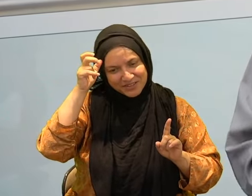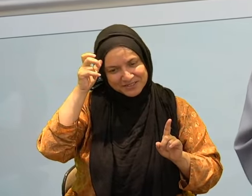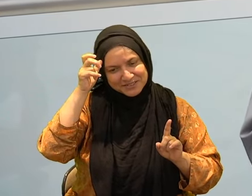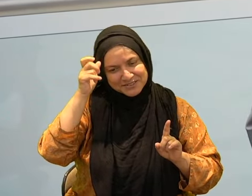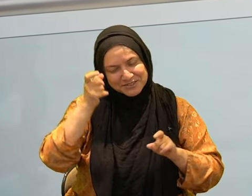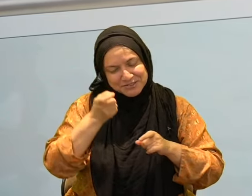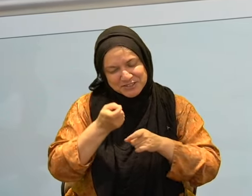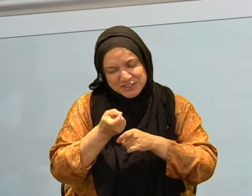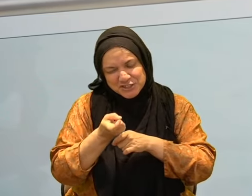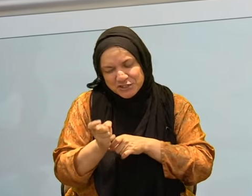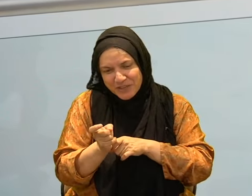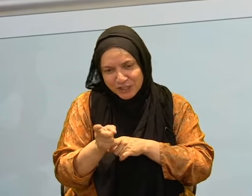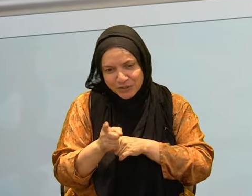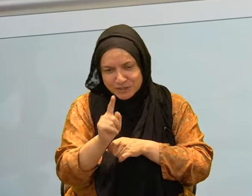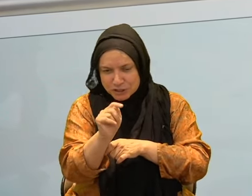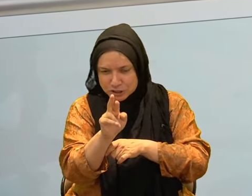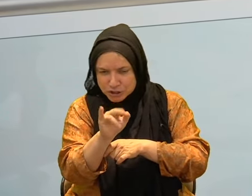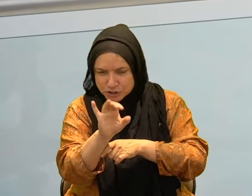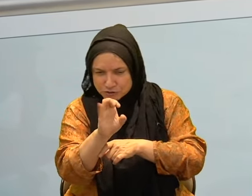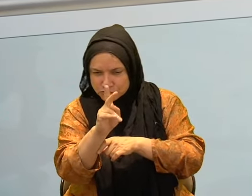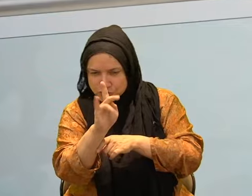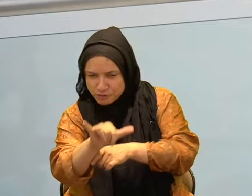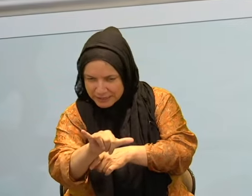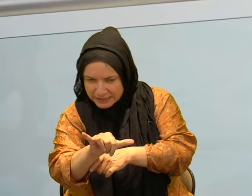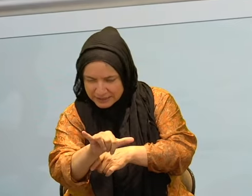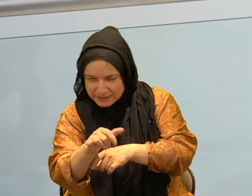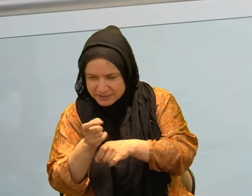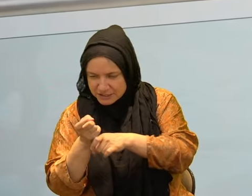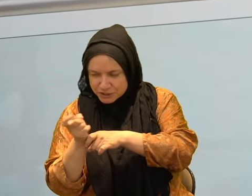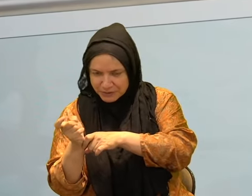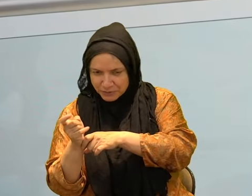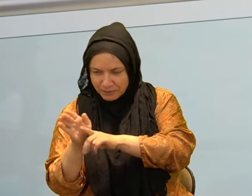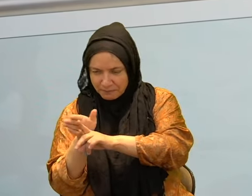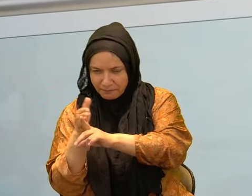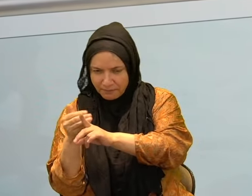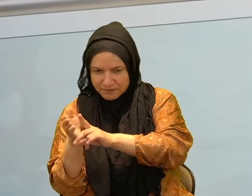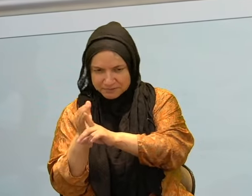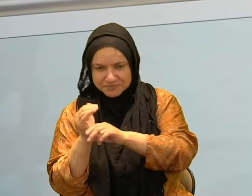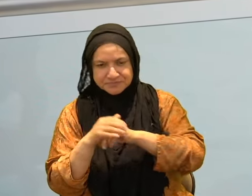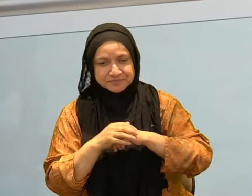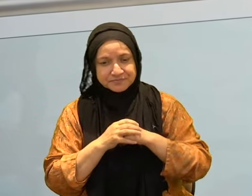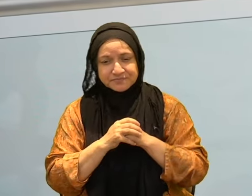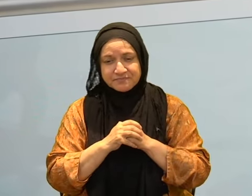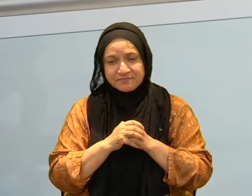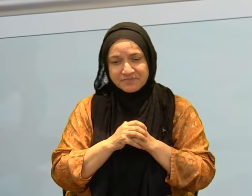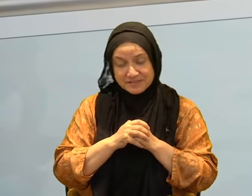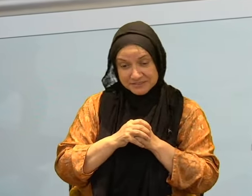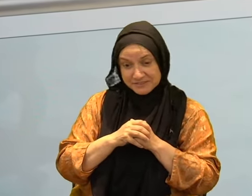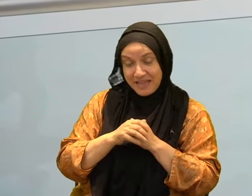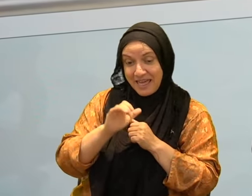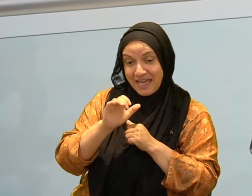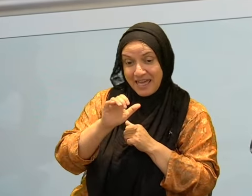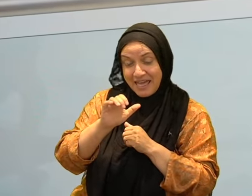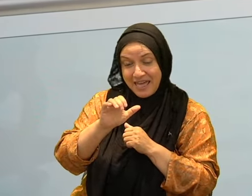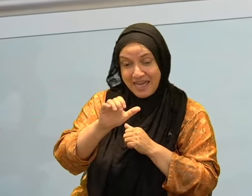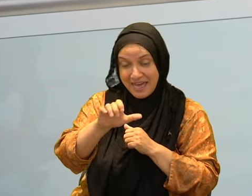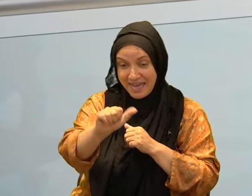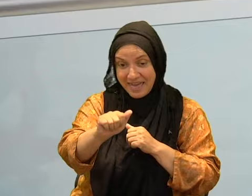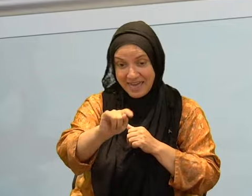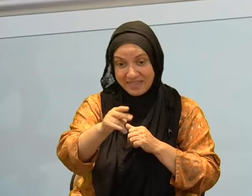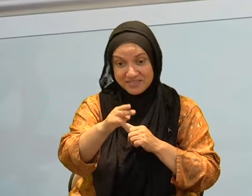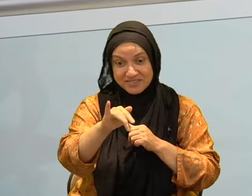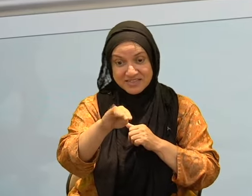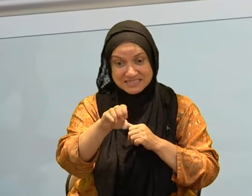are operating on a false ethical premises. A false ethical premise that I can do whatever I need to do now because